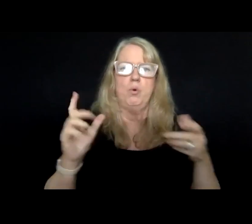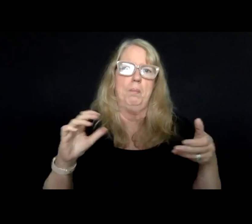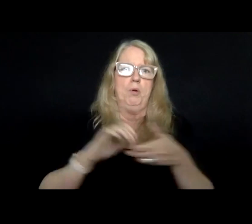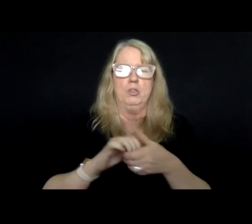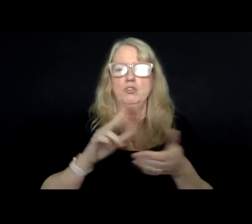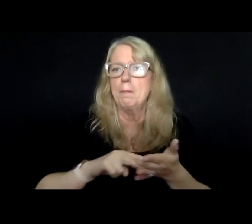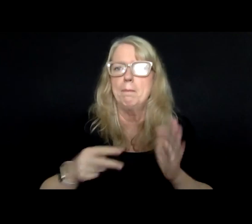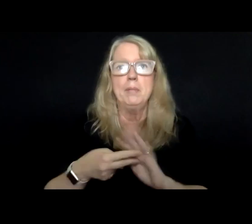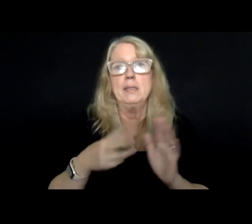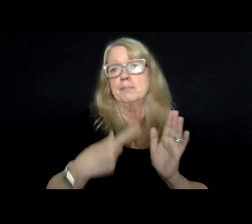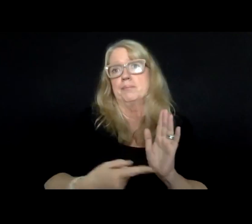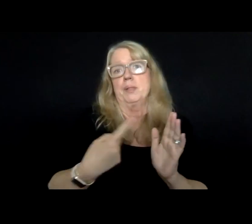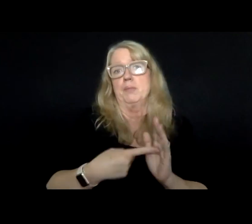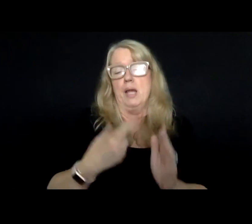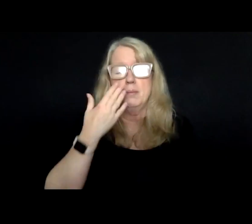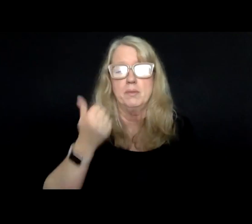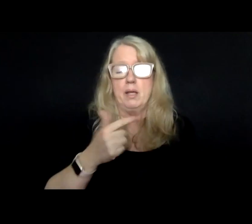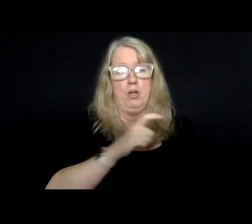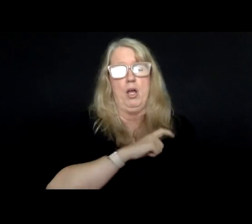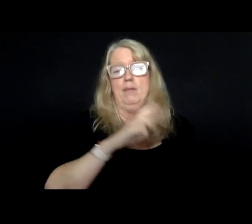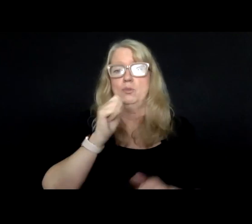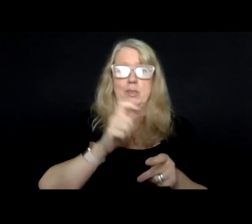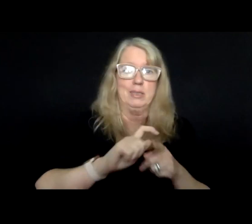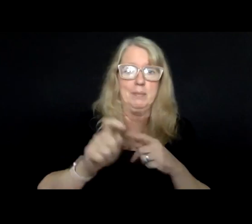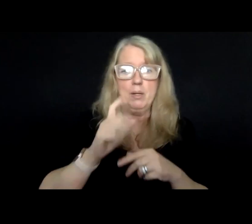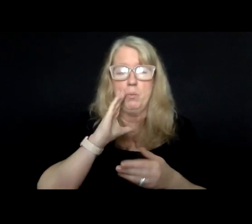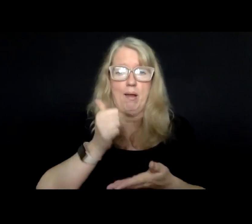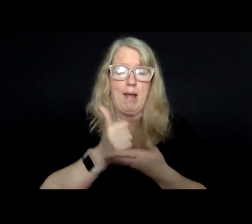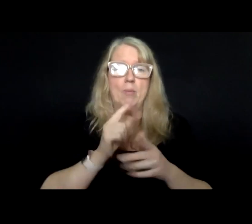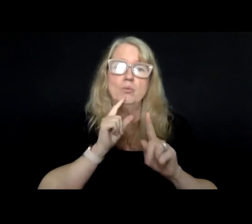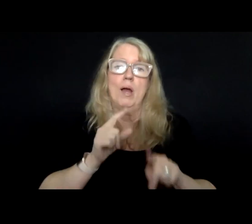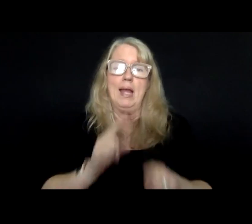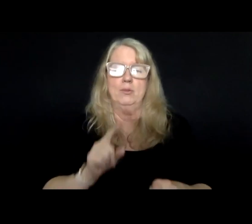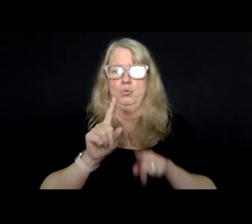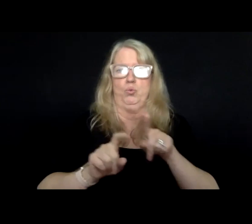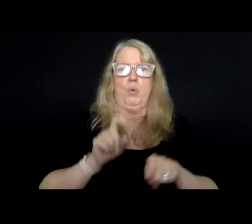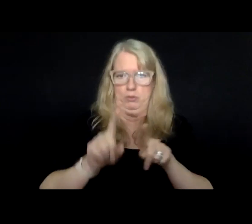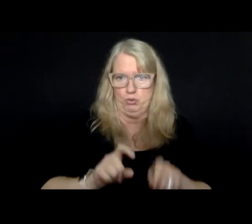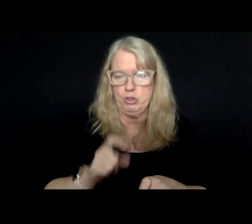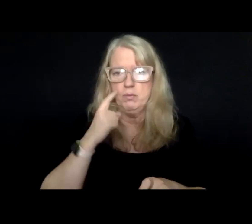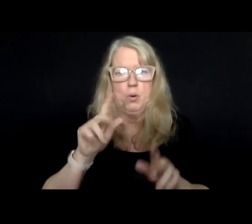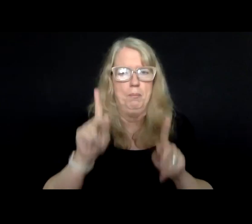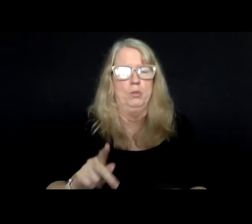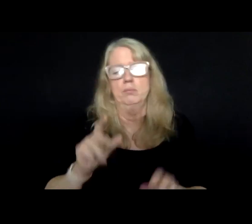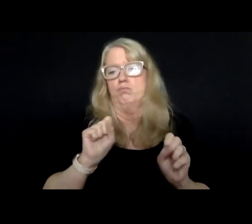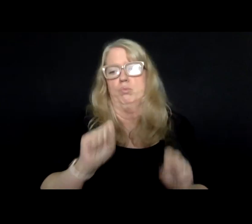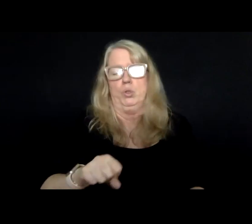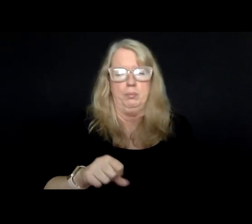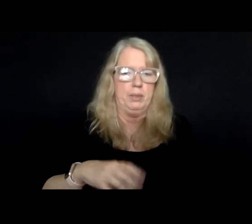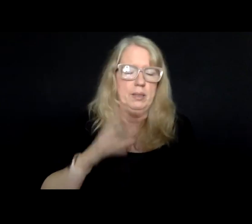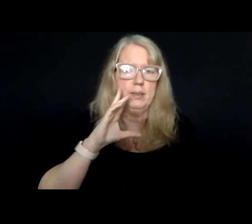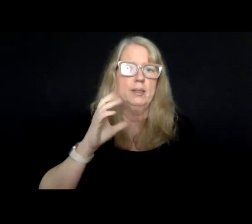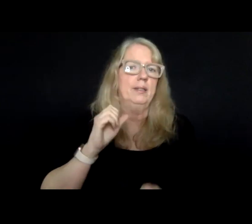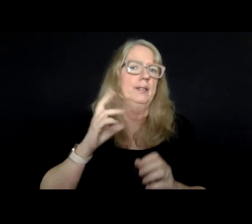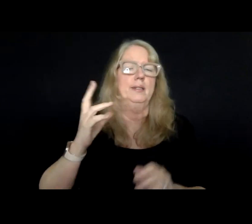means sometimes an officer can get on the phone on the warm line and help answer questions for someone. It could be that mobile